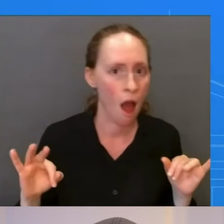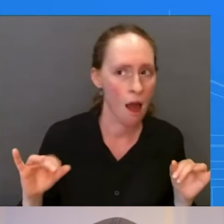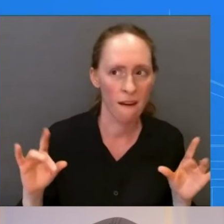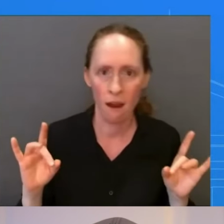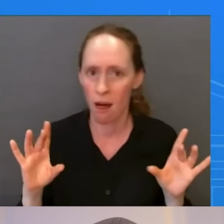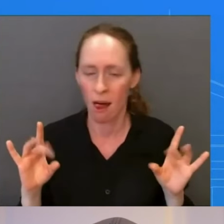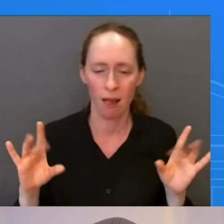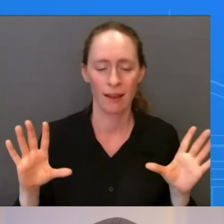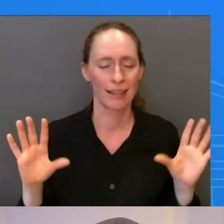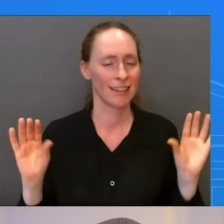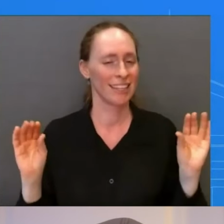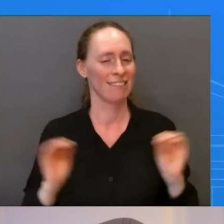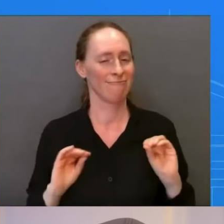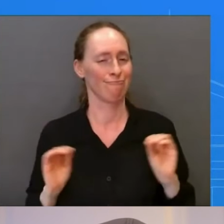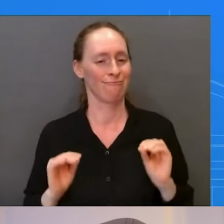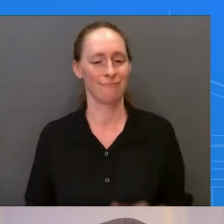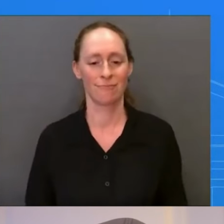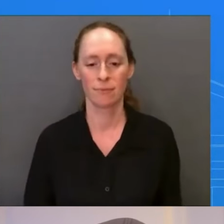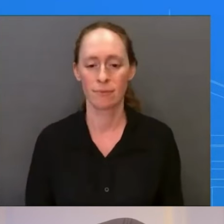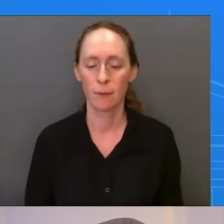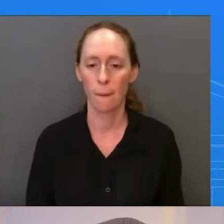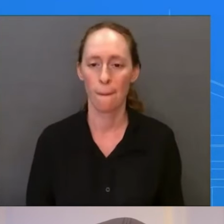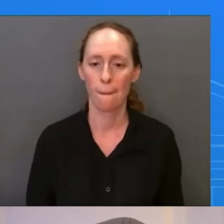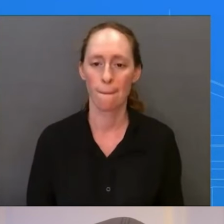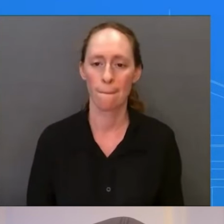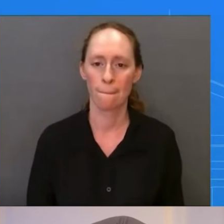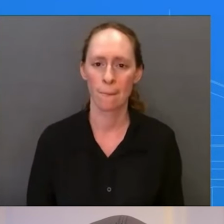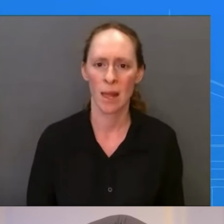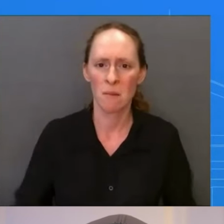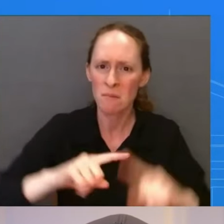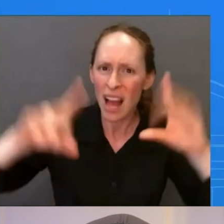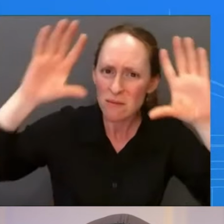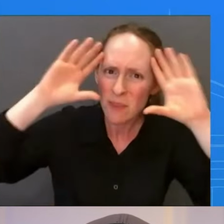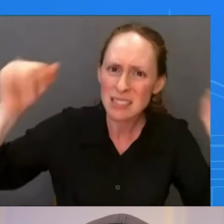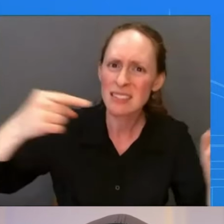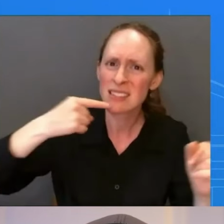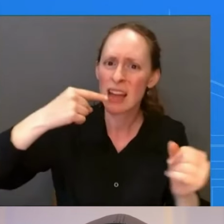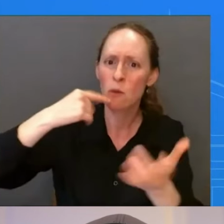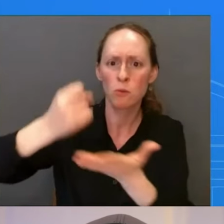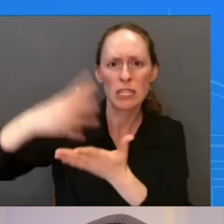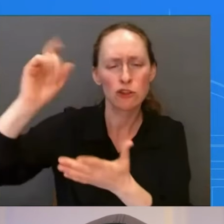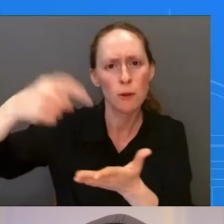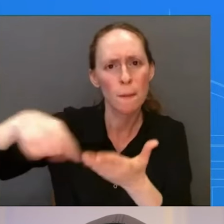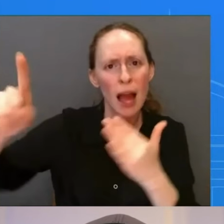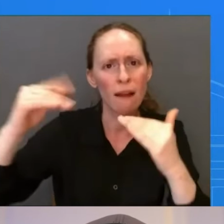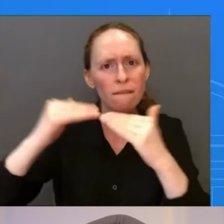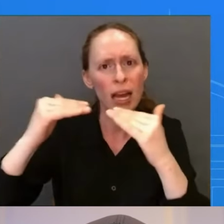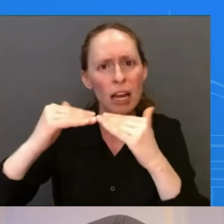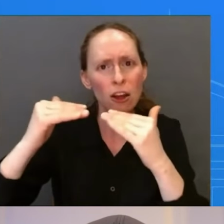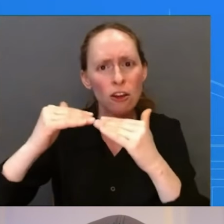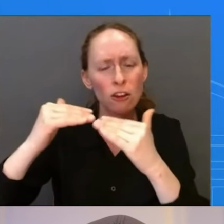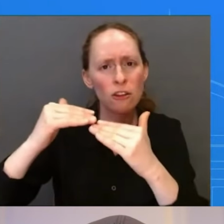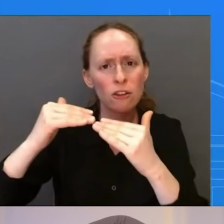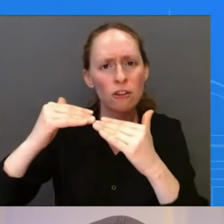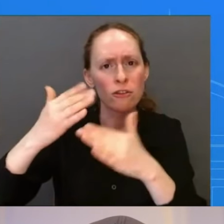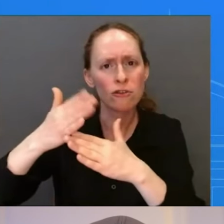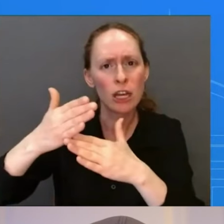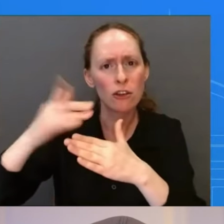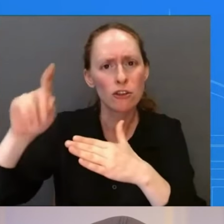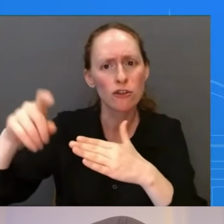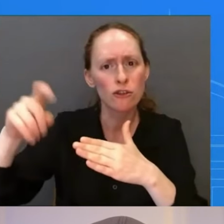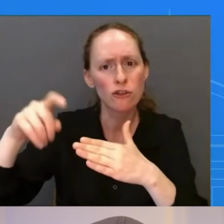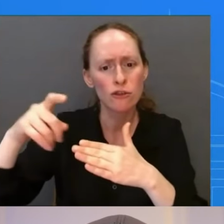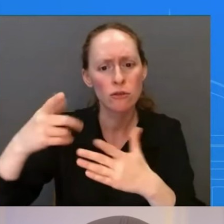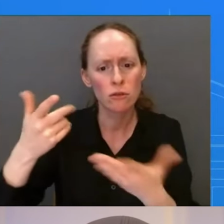clear when it comes to the wealthy that they should pay their fair share, that they should not skirt, tax law. Is there a need for the president to go